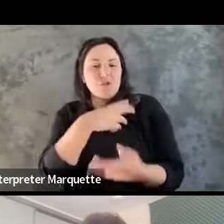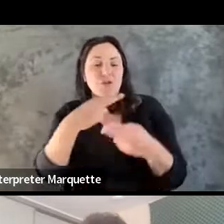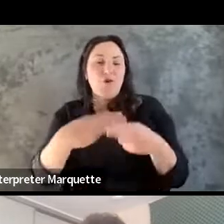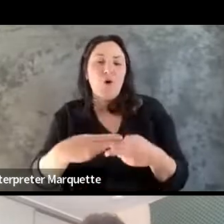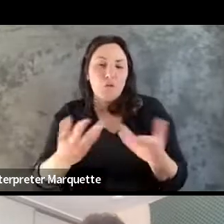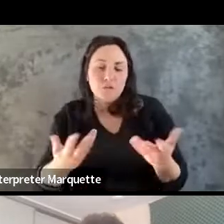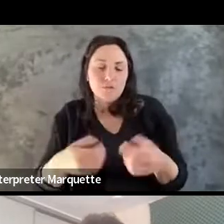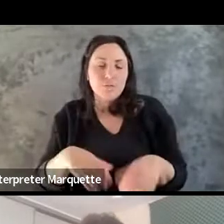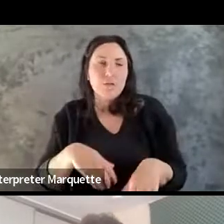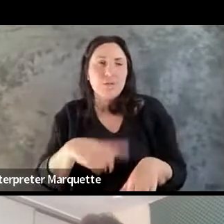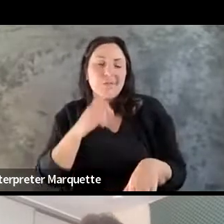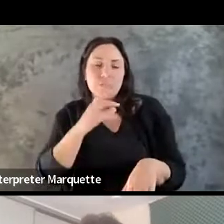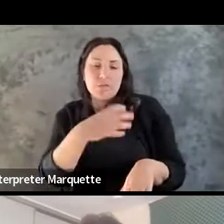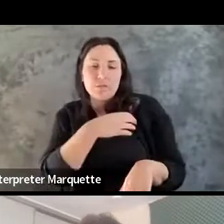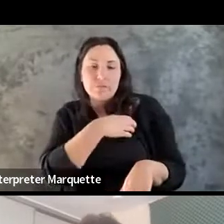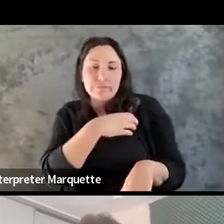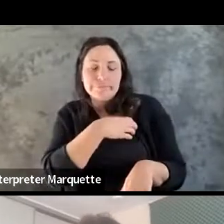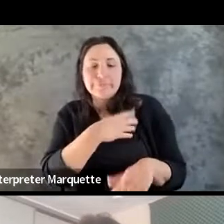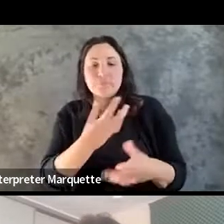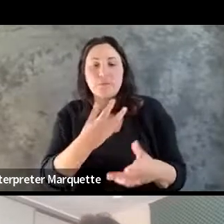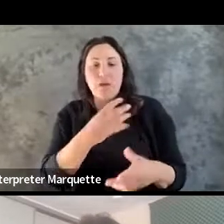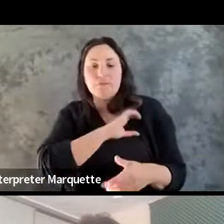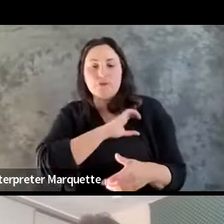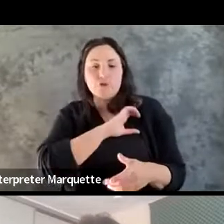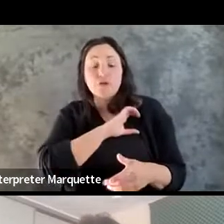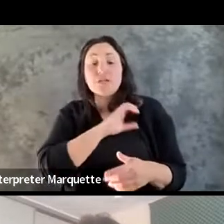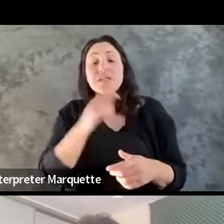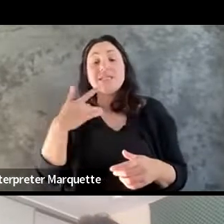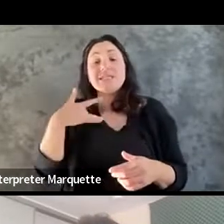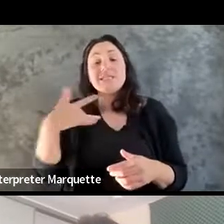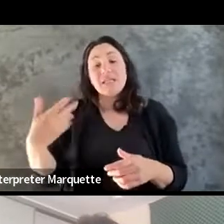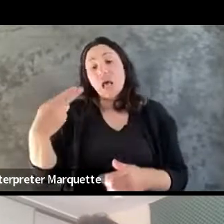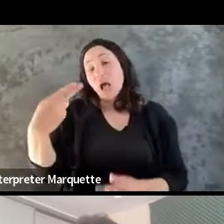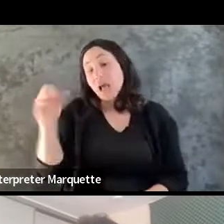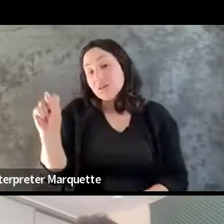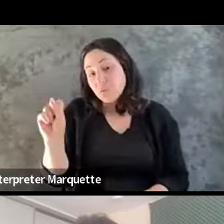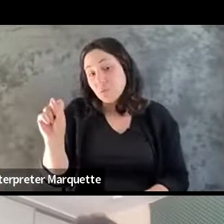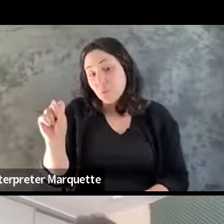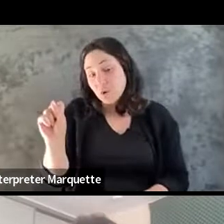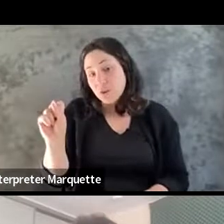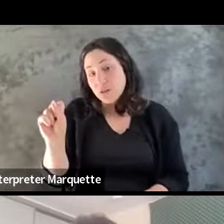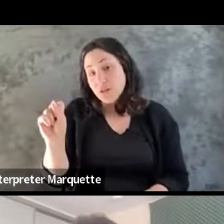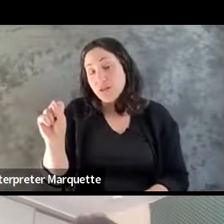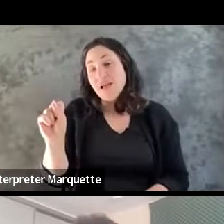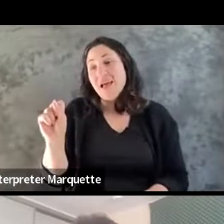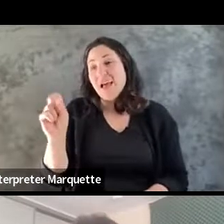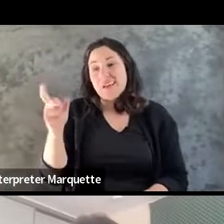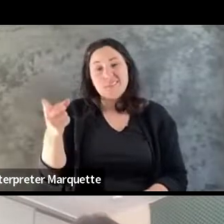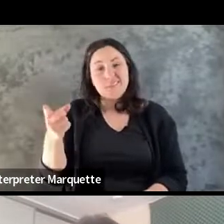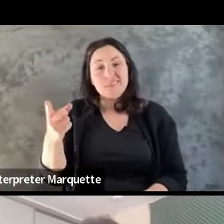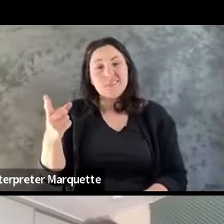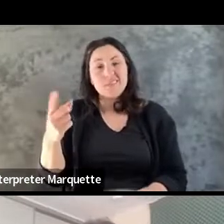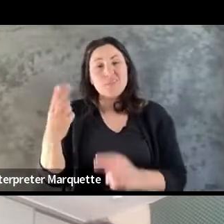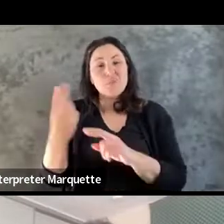called, but it's predominantly at the secondary level, and they're predominantly used for